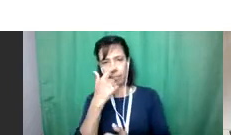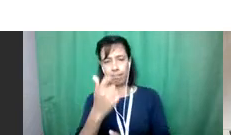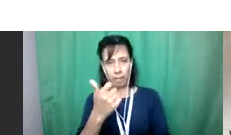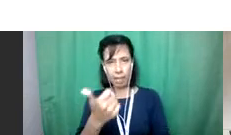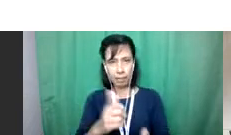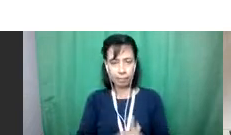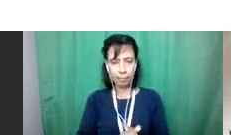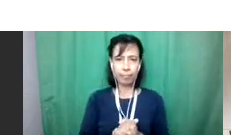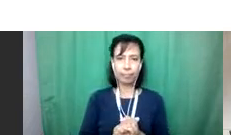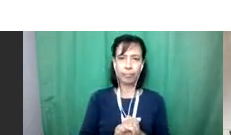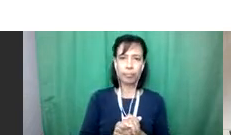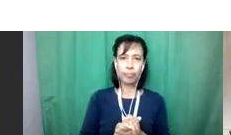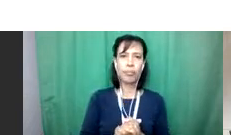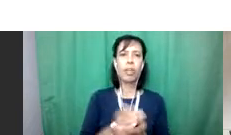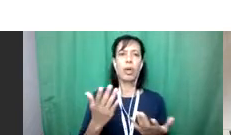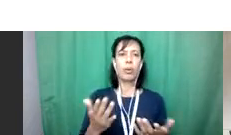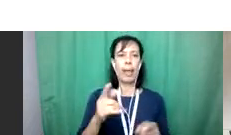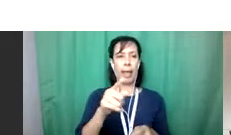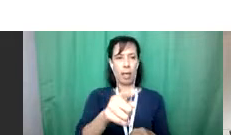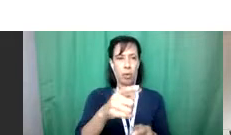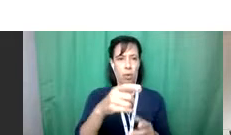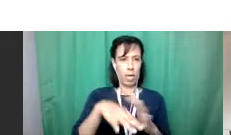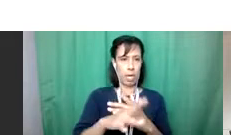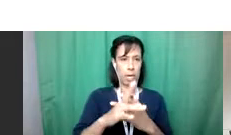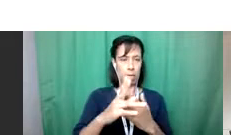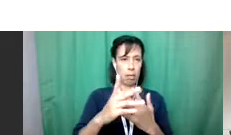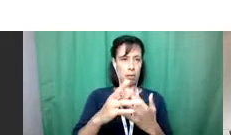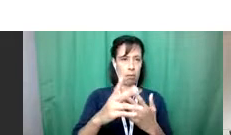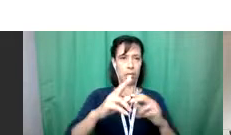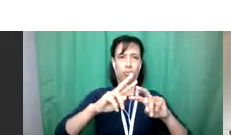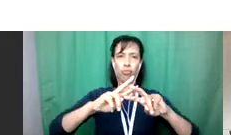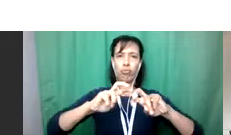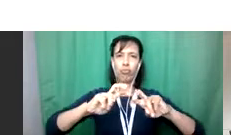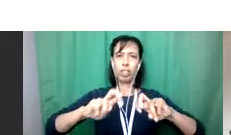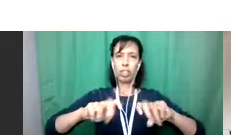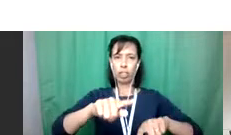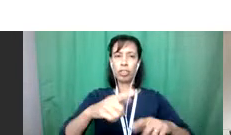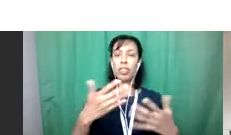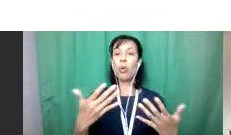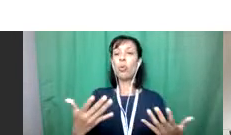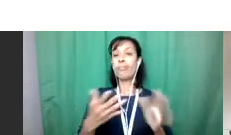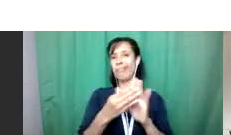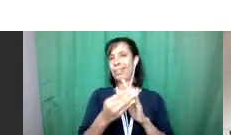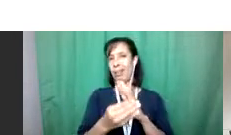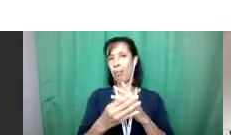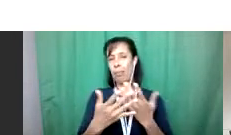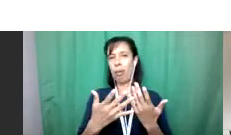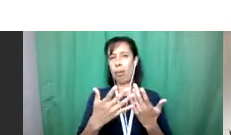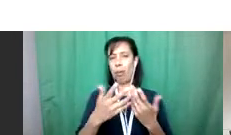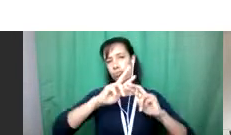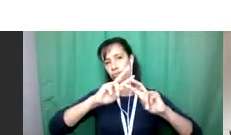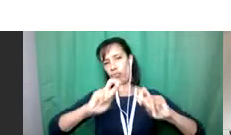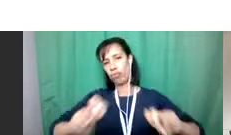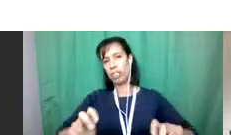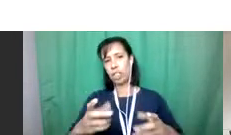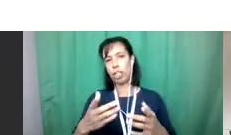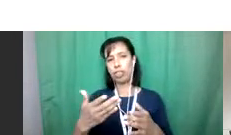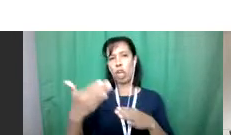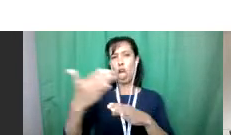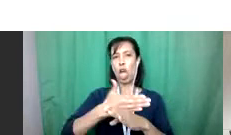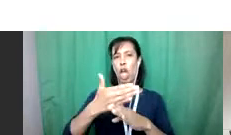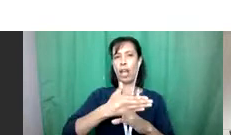search mechanism now. So let's do some research. I'm going to do some research into early years. So I'm going to type in early years, and you'll